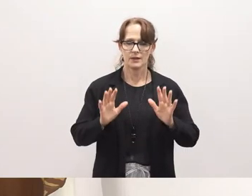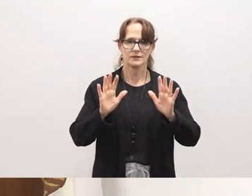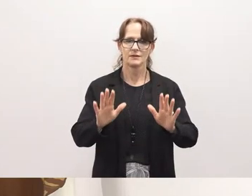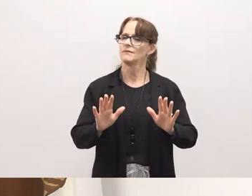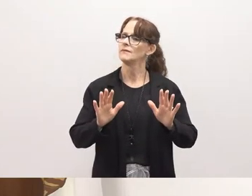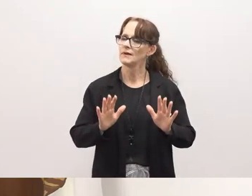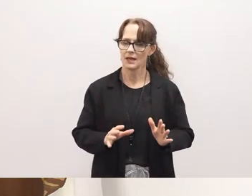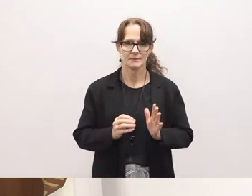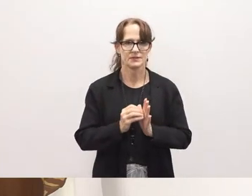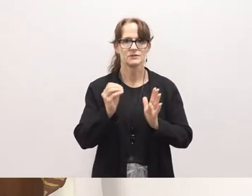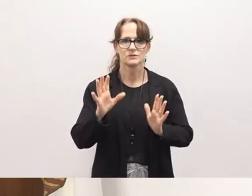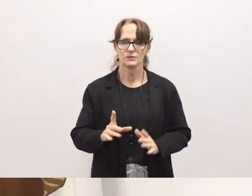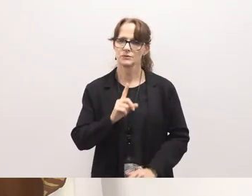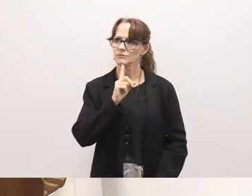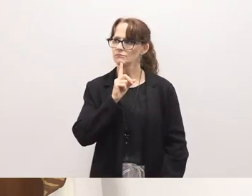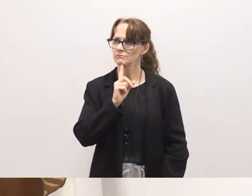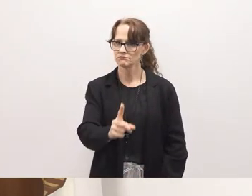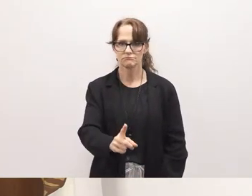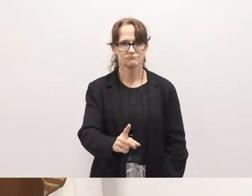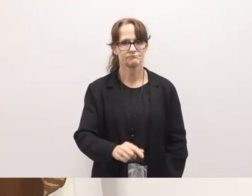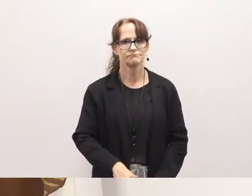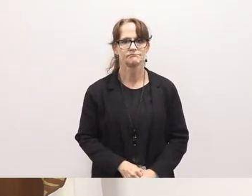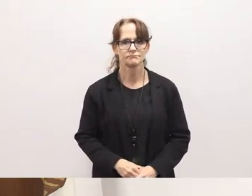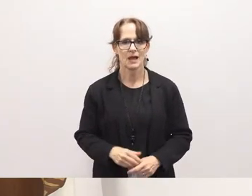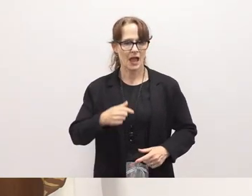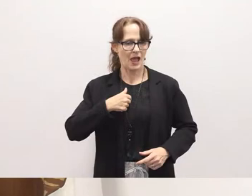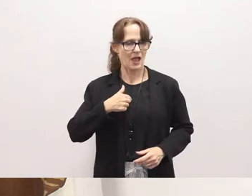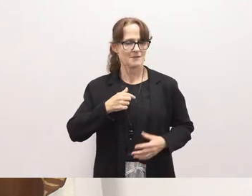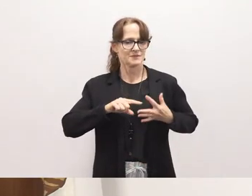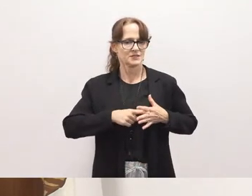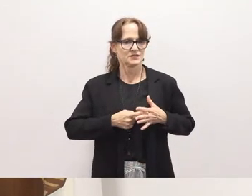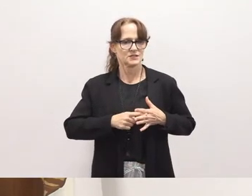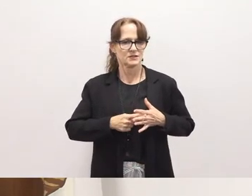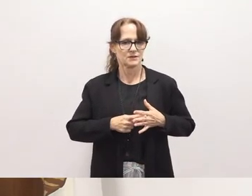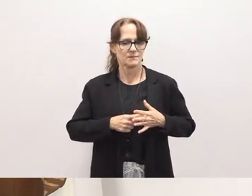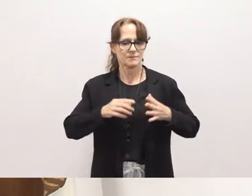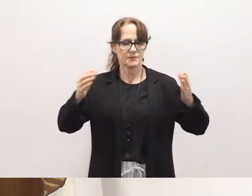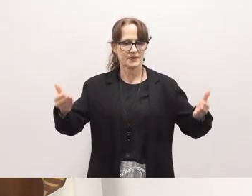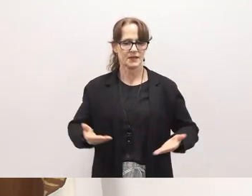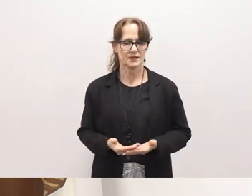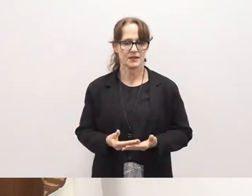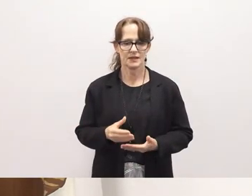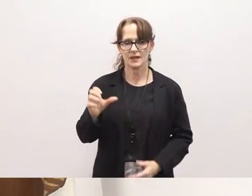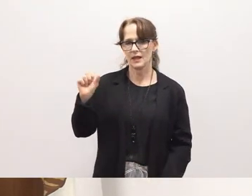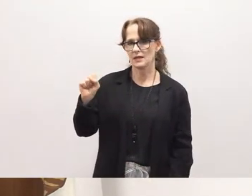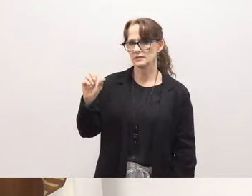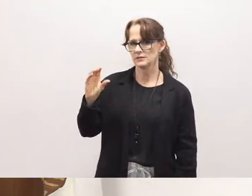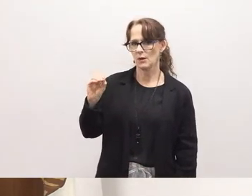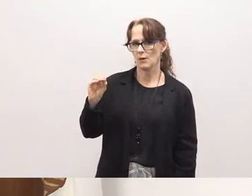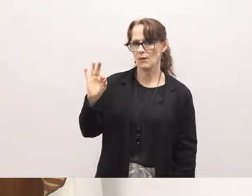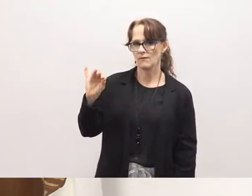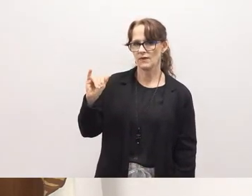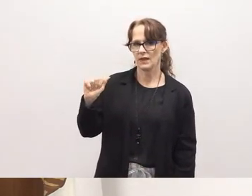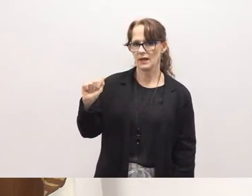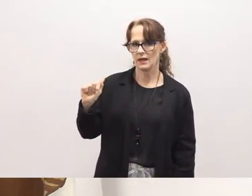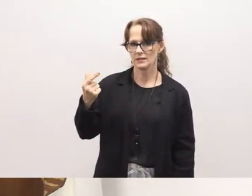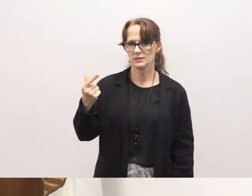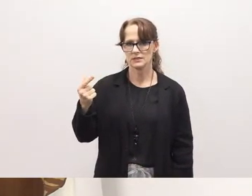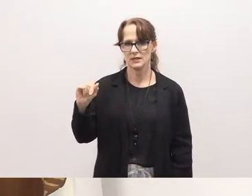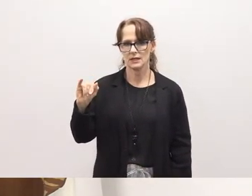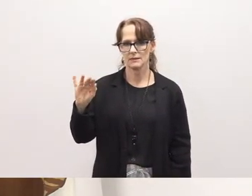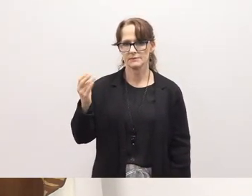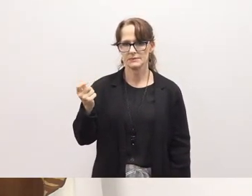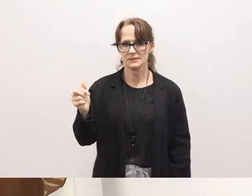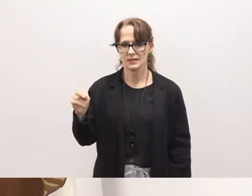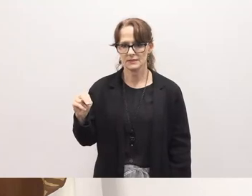fabulous students, honestly. So I'm going to start out and I'm going to invite Sophia Gibson to the